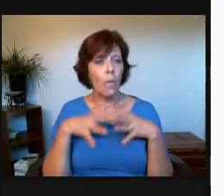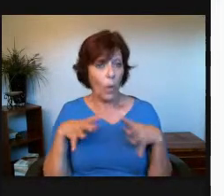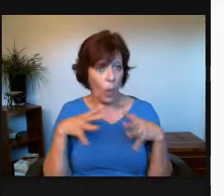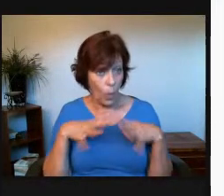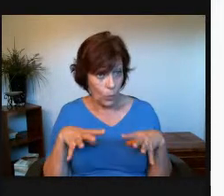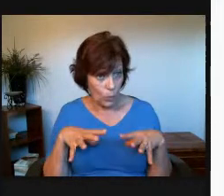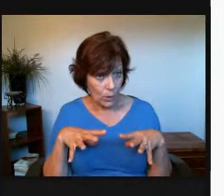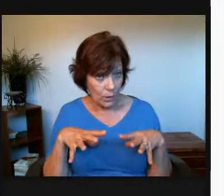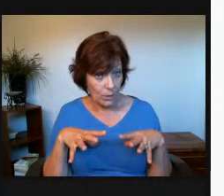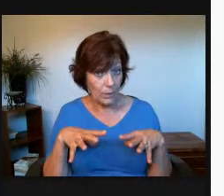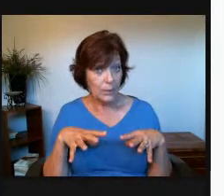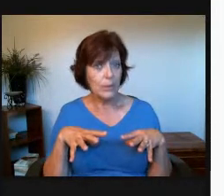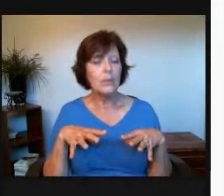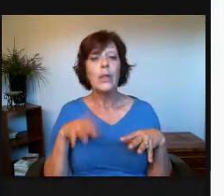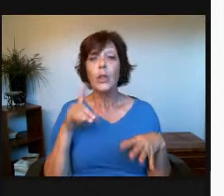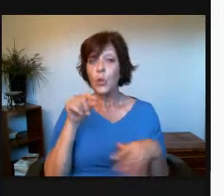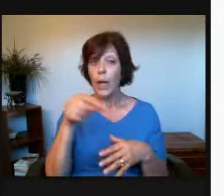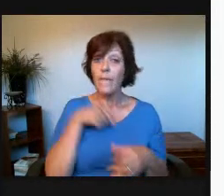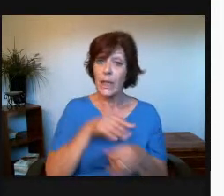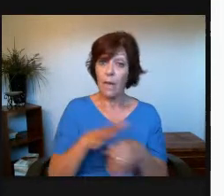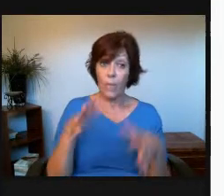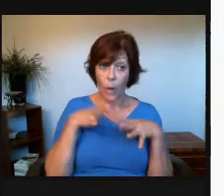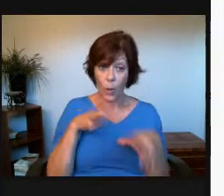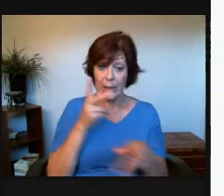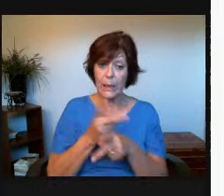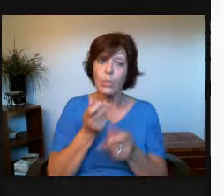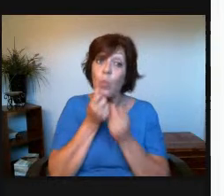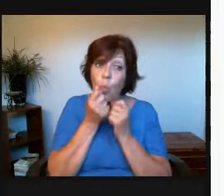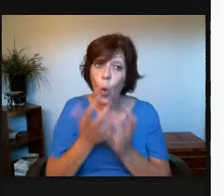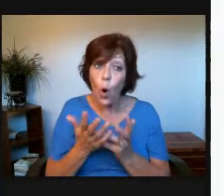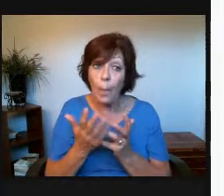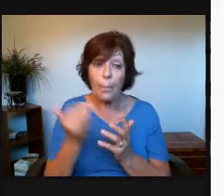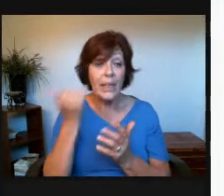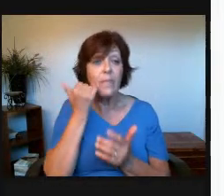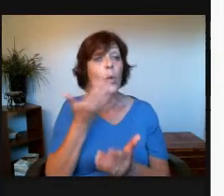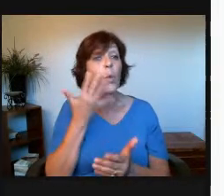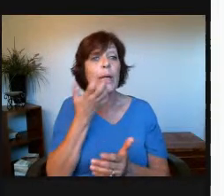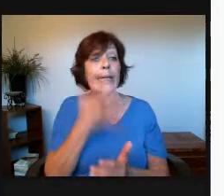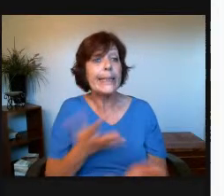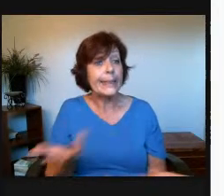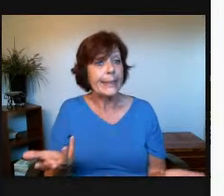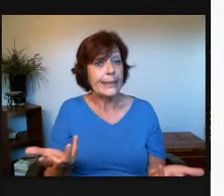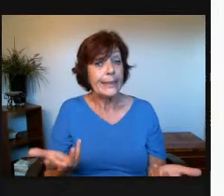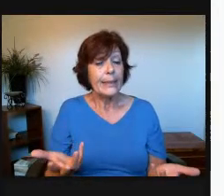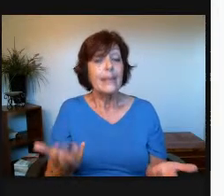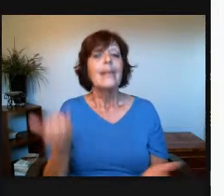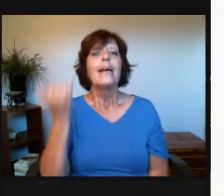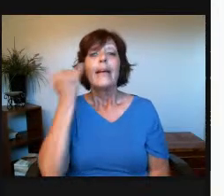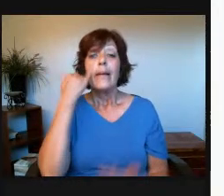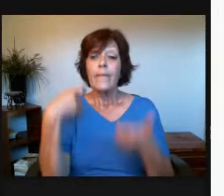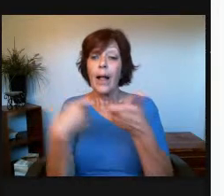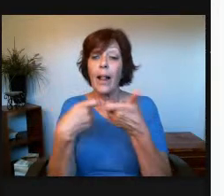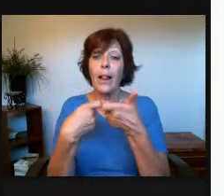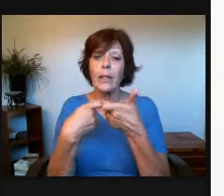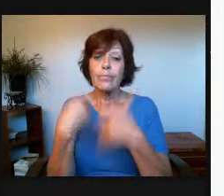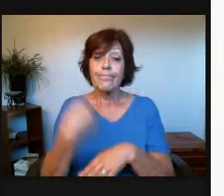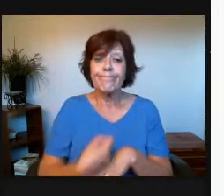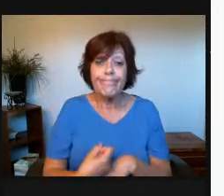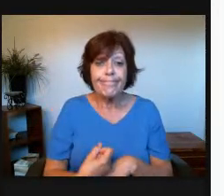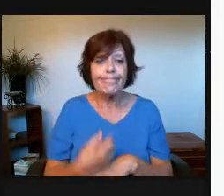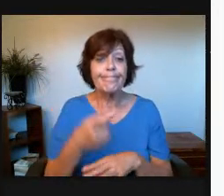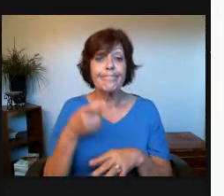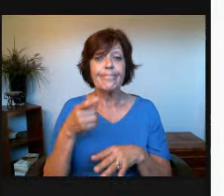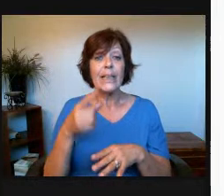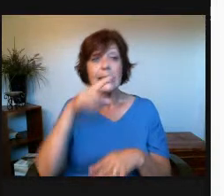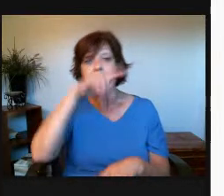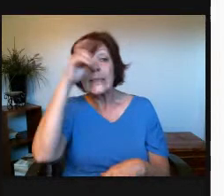of the family. Do you have clothes to keep you warm if the heat goes out? If the electricity goes out and it's the